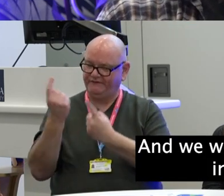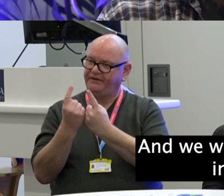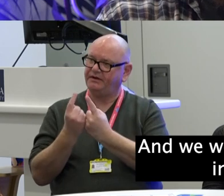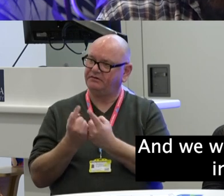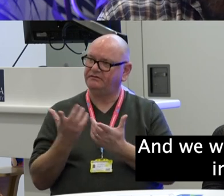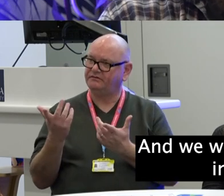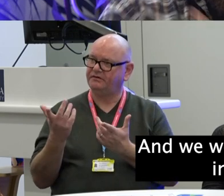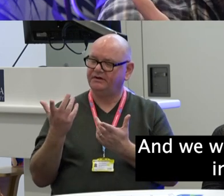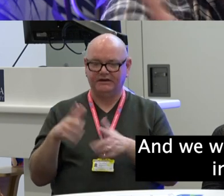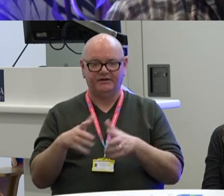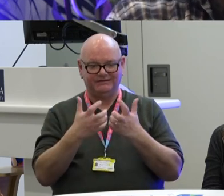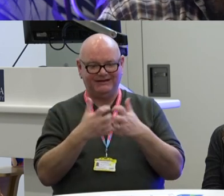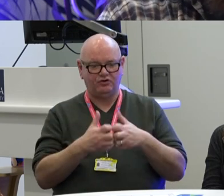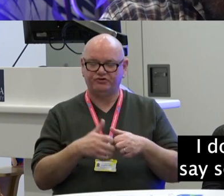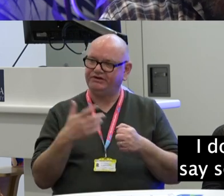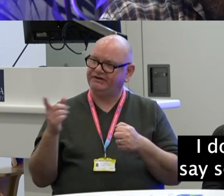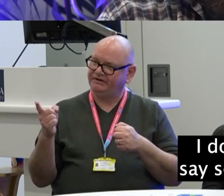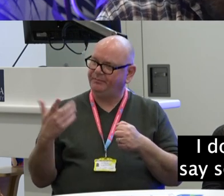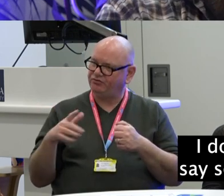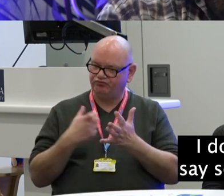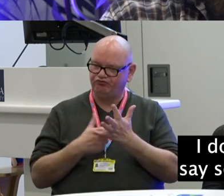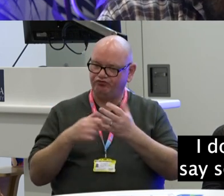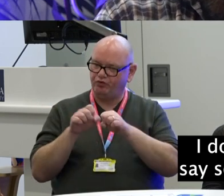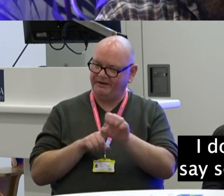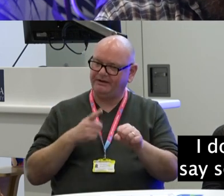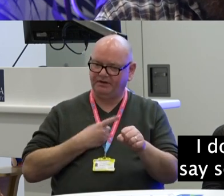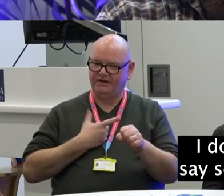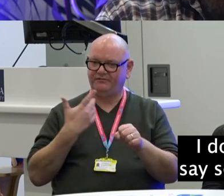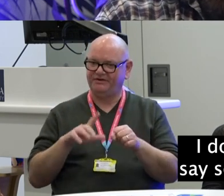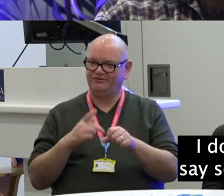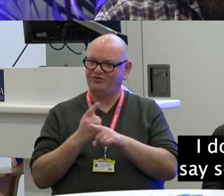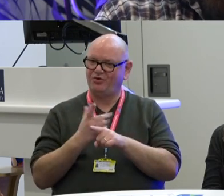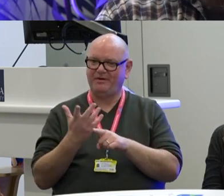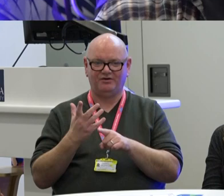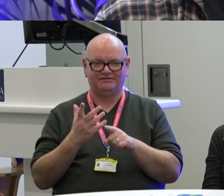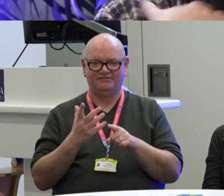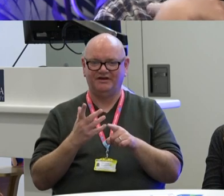imperfection in technology just now as well, weren't we? I don't know if you want to say something about the evil of...